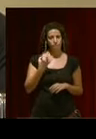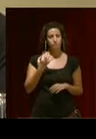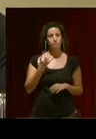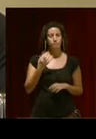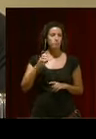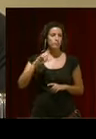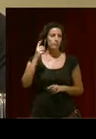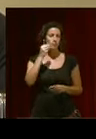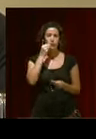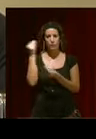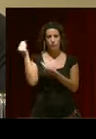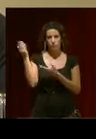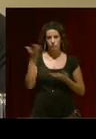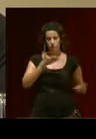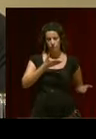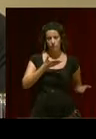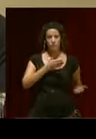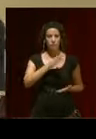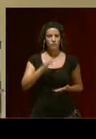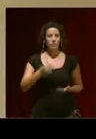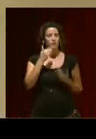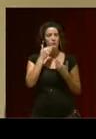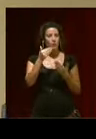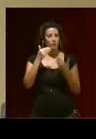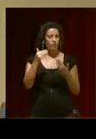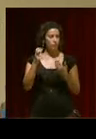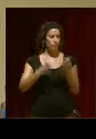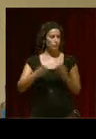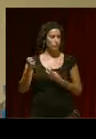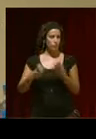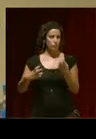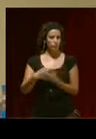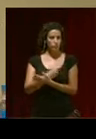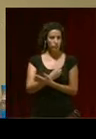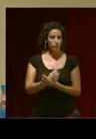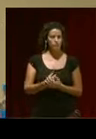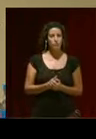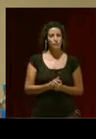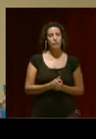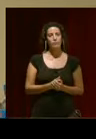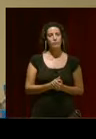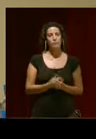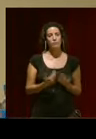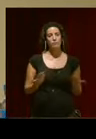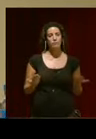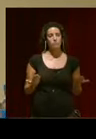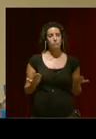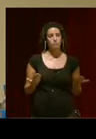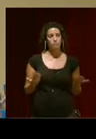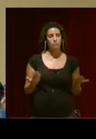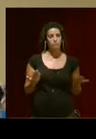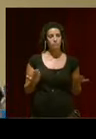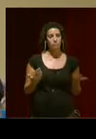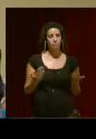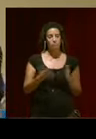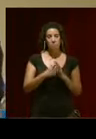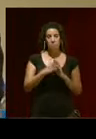So, first of all, I'd like to give you a very warm welcome. Thank you very much for being here